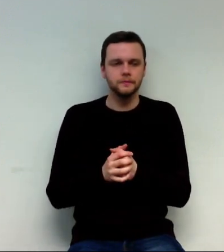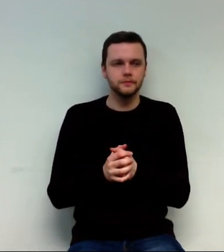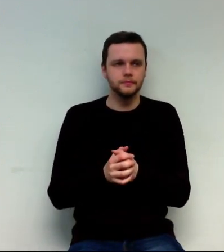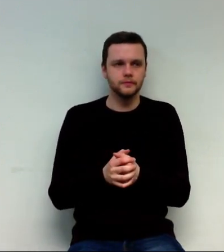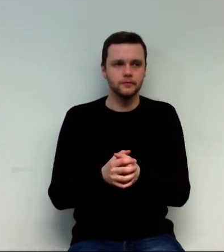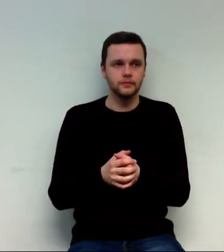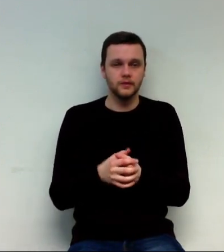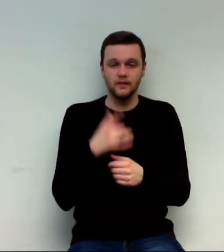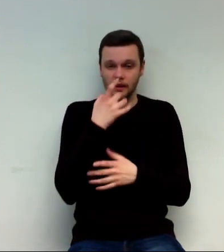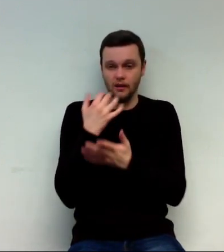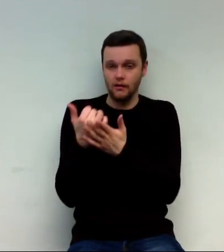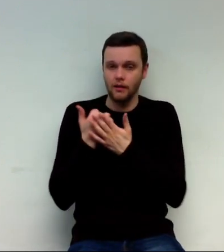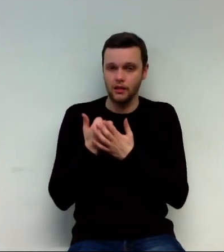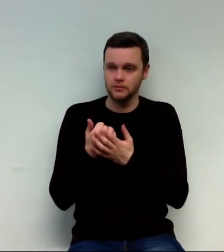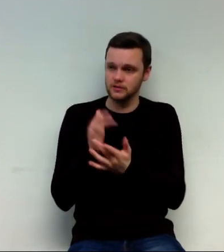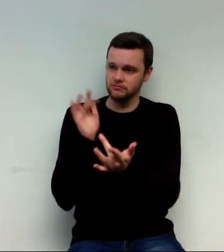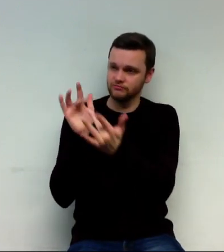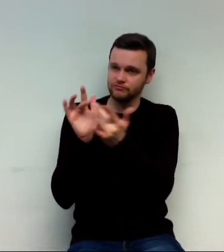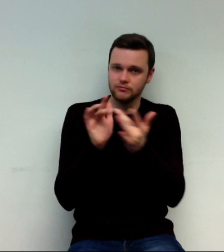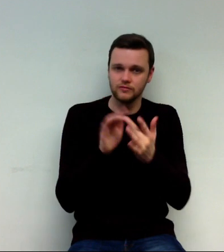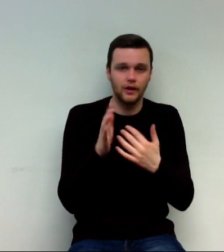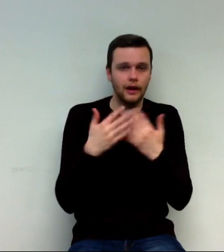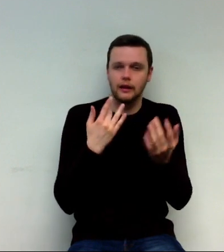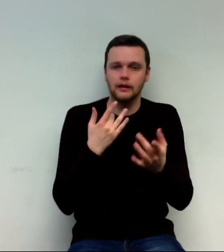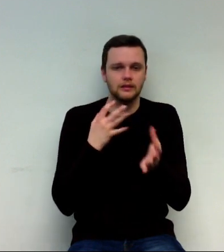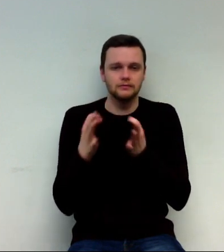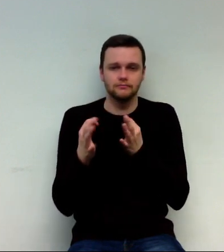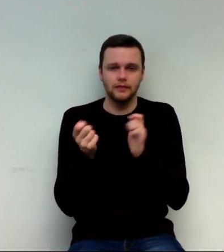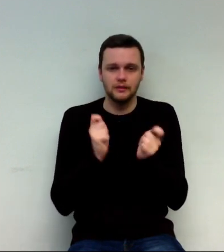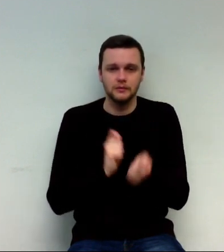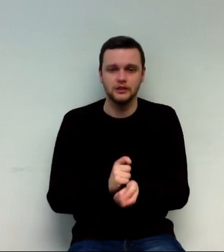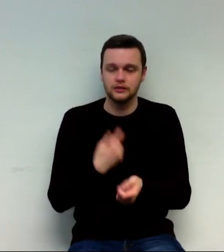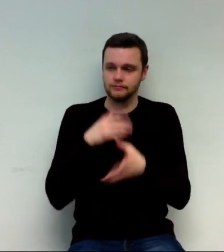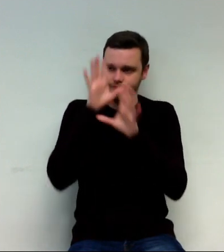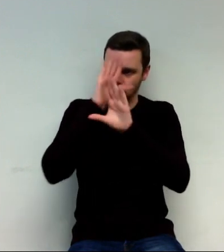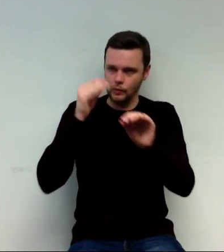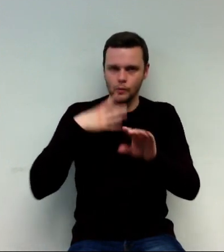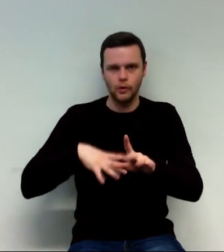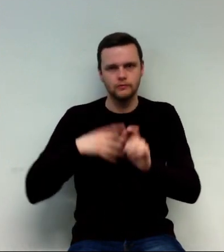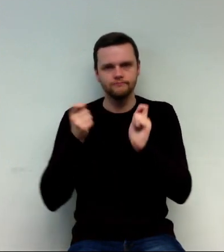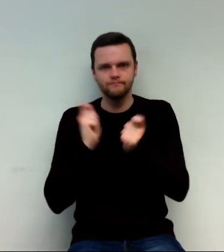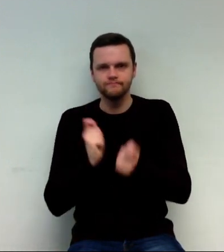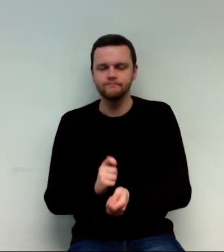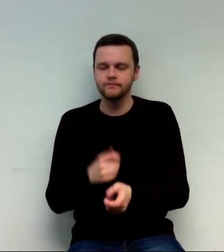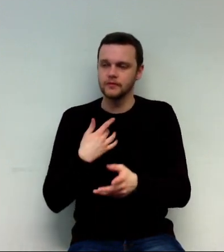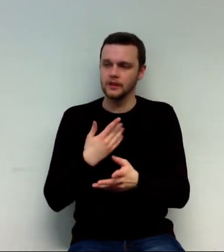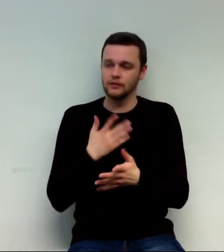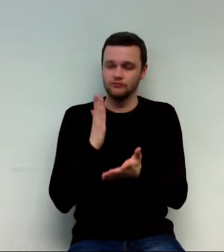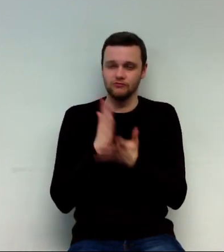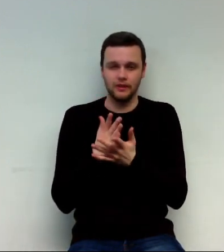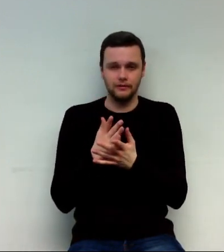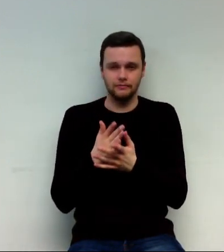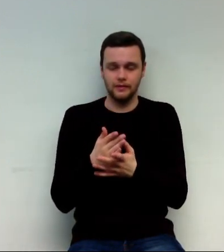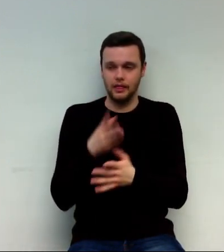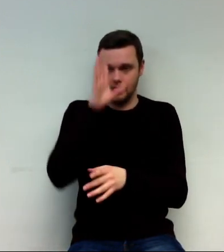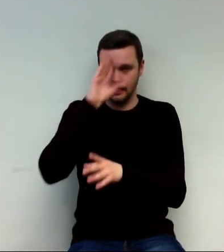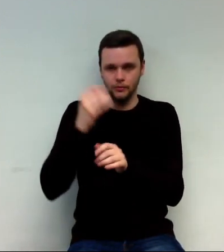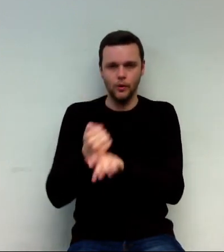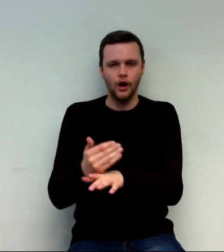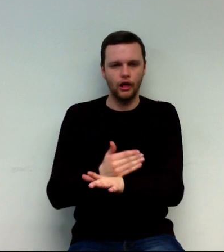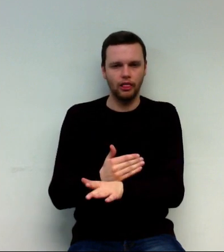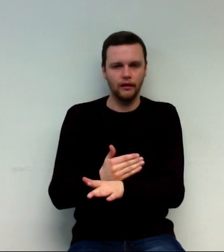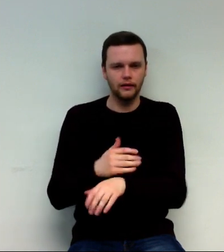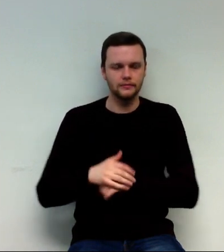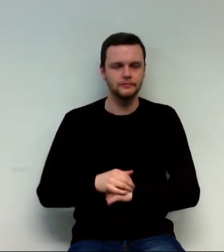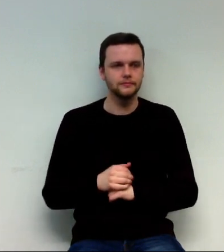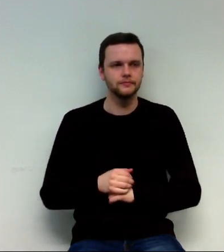there something they can help? When it comes to any of these adaptations, letting them know early that this is something you're interested in will be really, really helpful. Totally, and just in